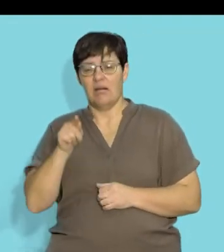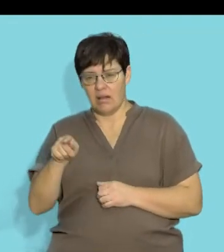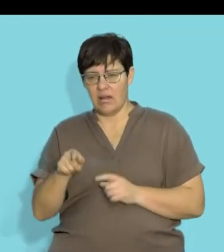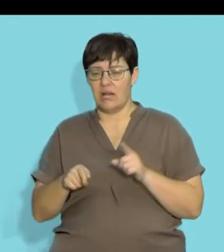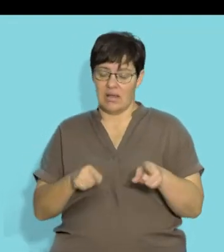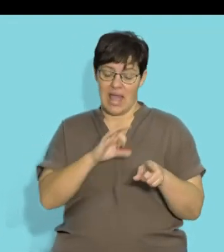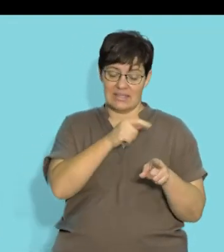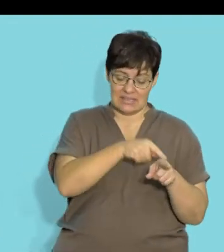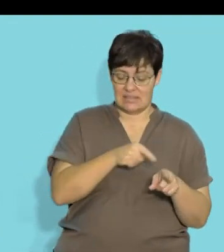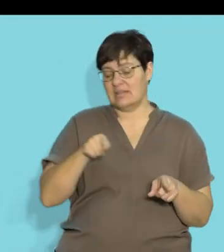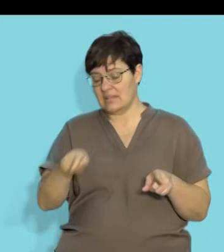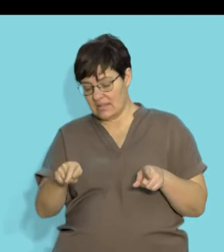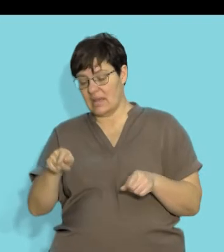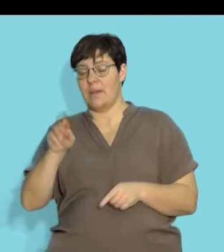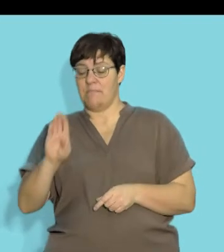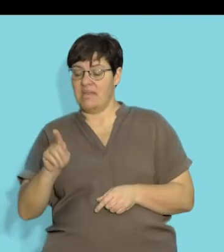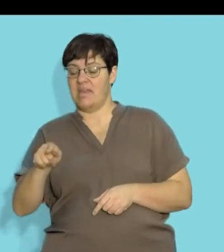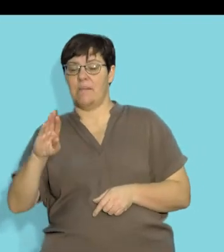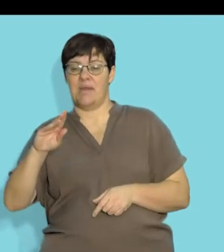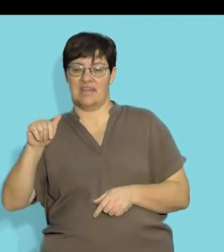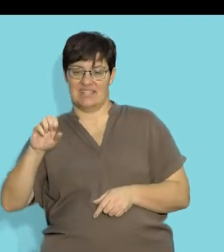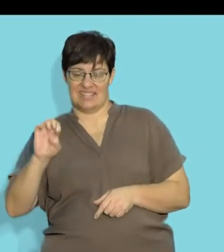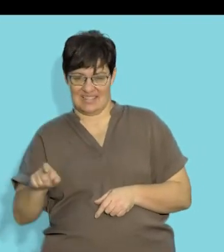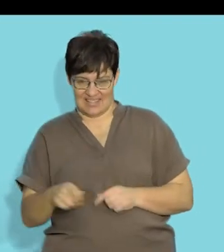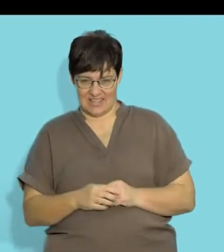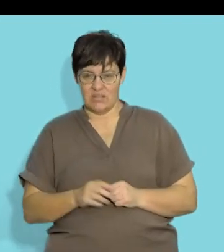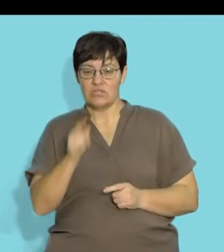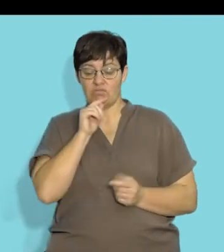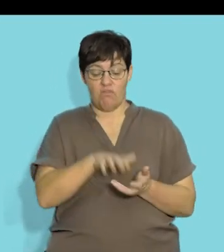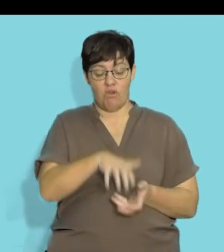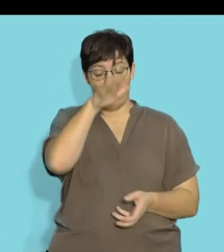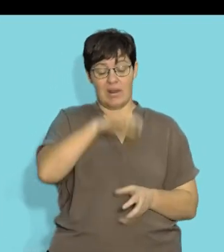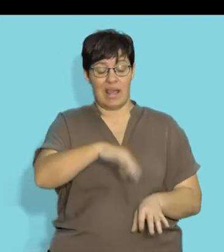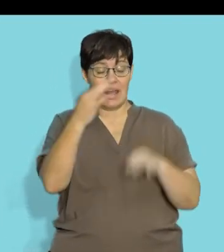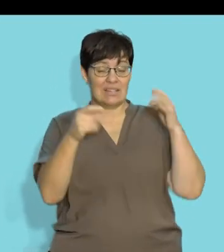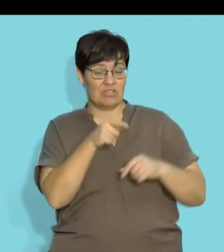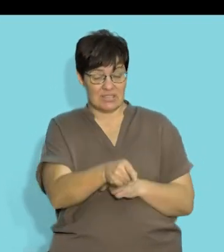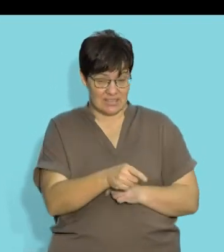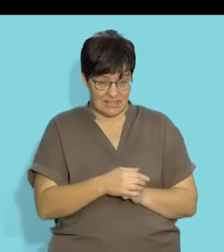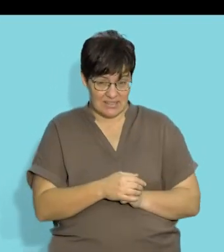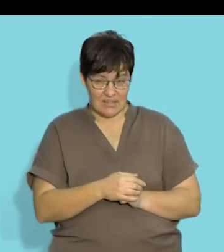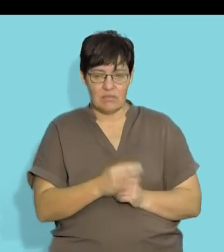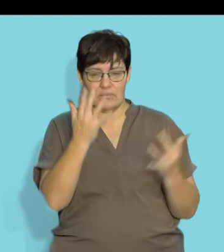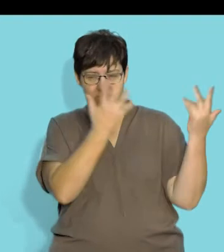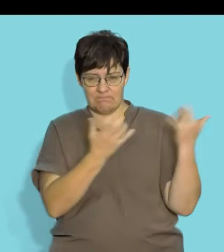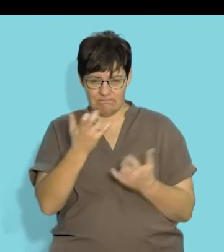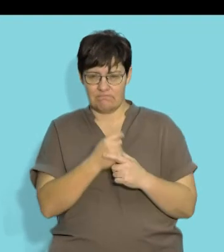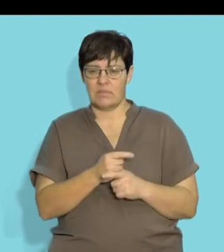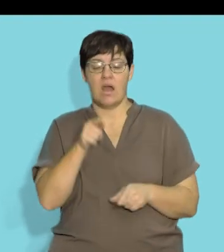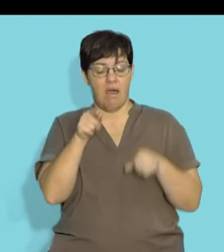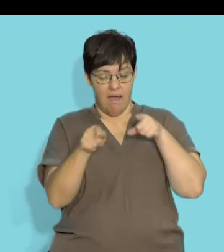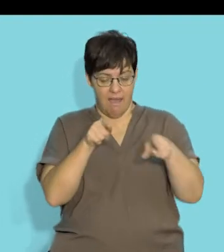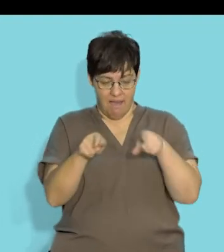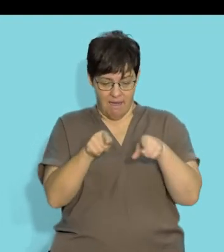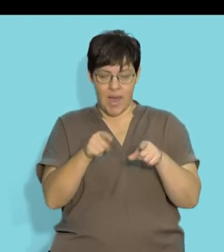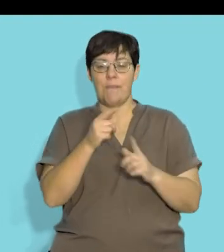concentration of the base. So for us to do volumetric analysis, to carry out volumetric analysis calculations, one of these two must